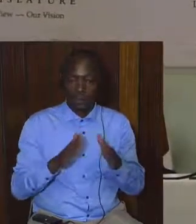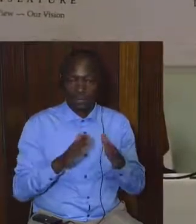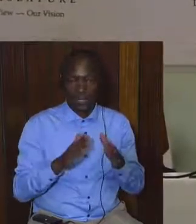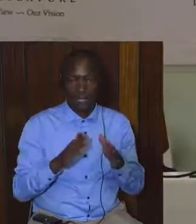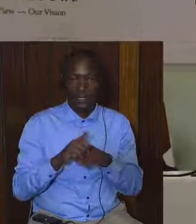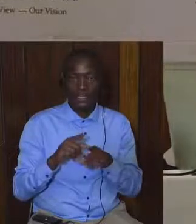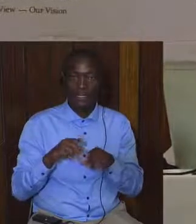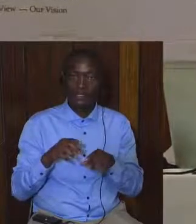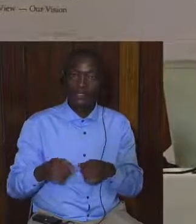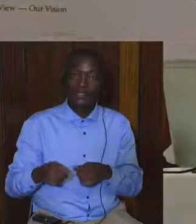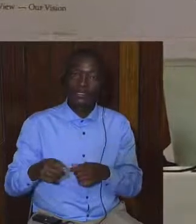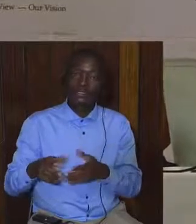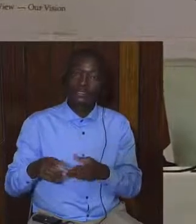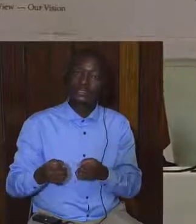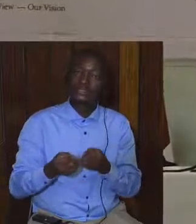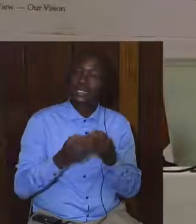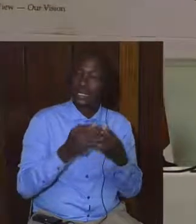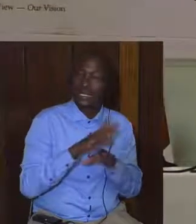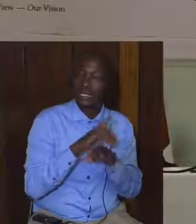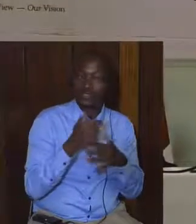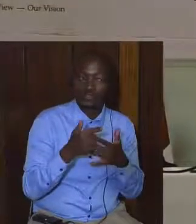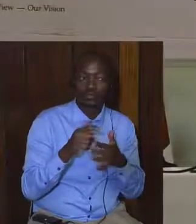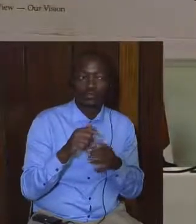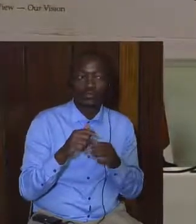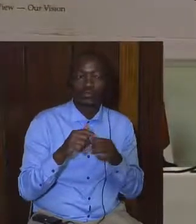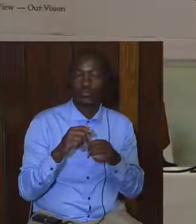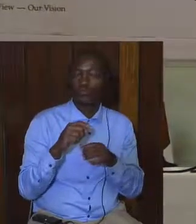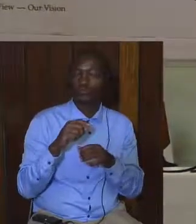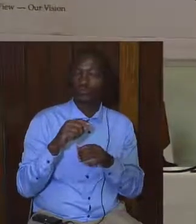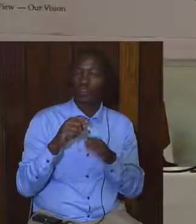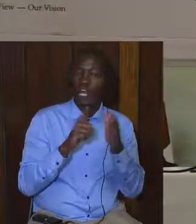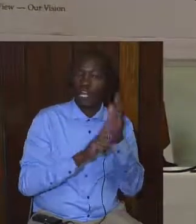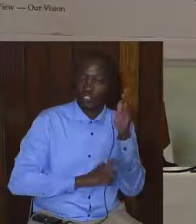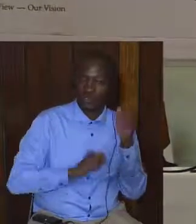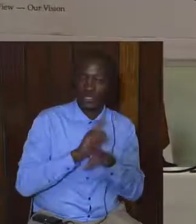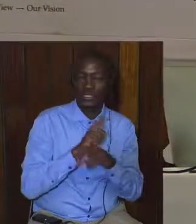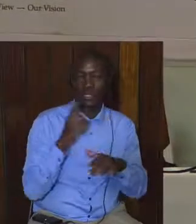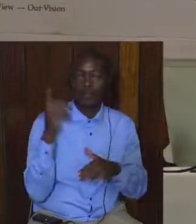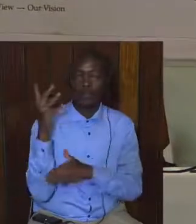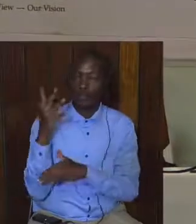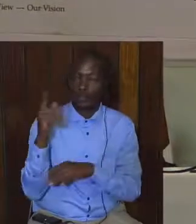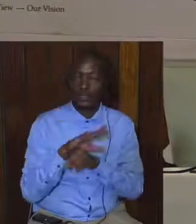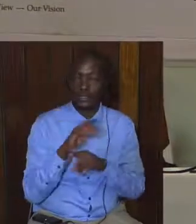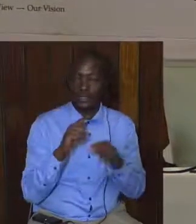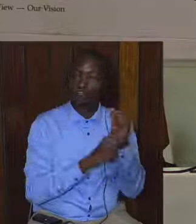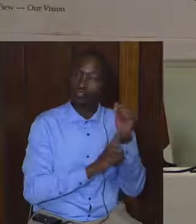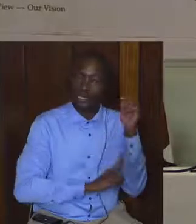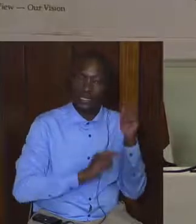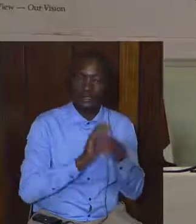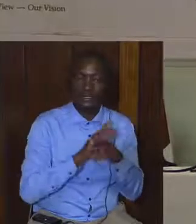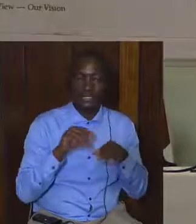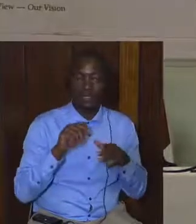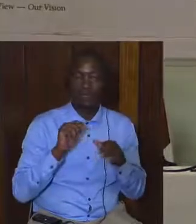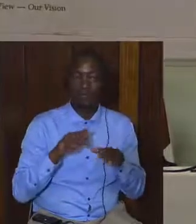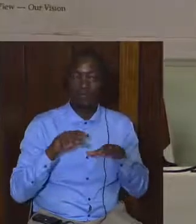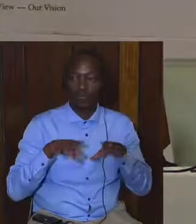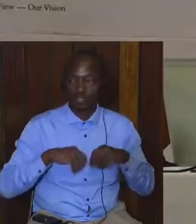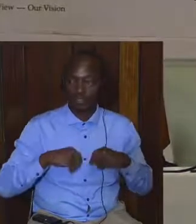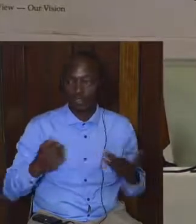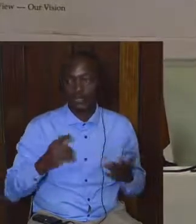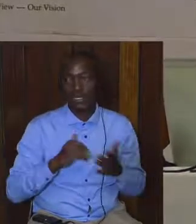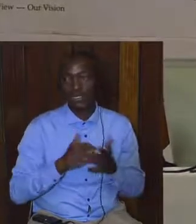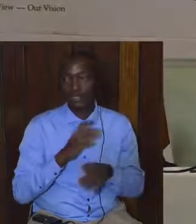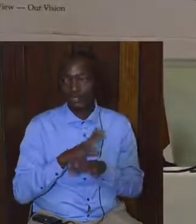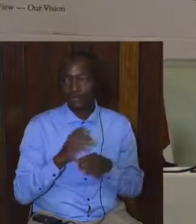to a sitting of the legislature, where it will be presented to the legislature for adoption. So I just wanted